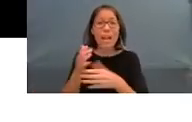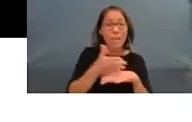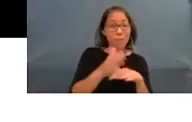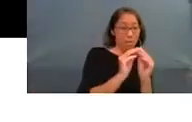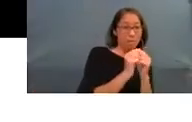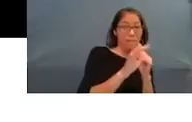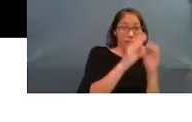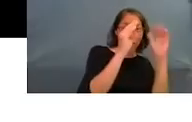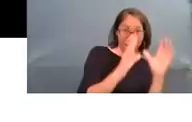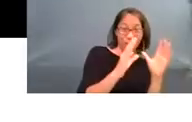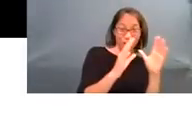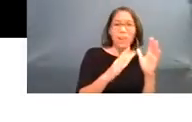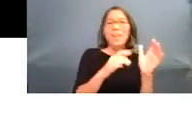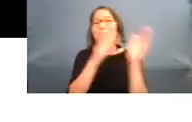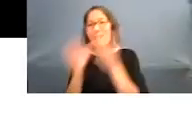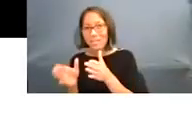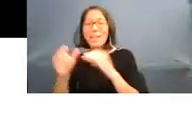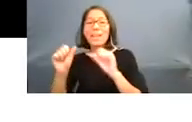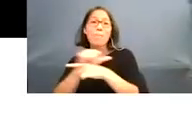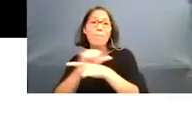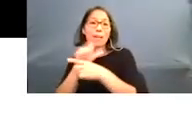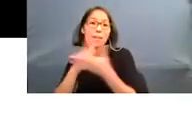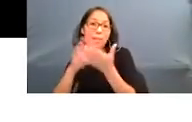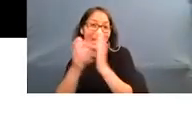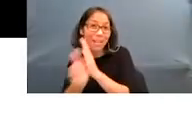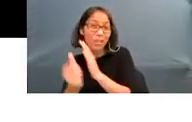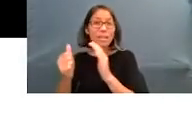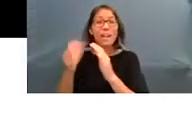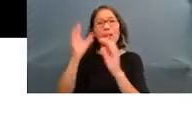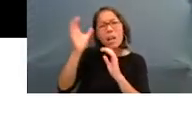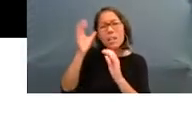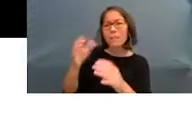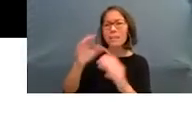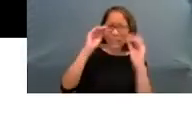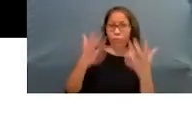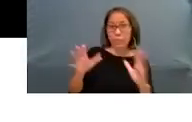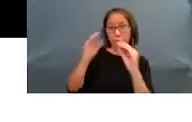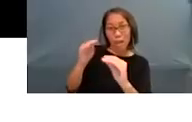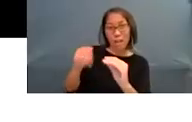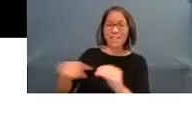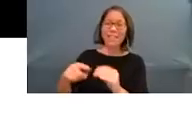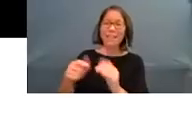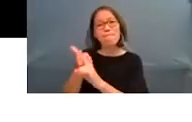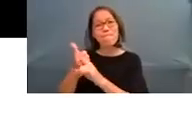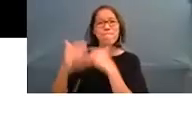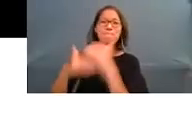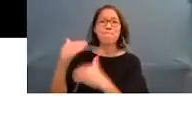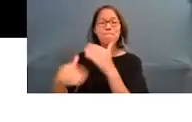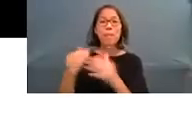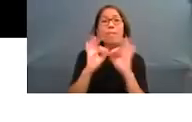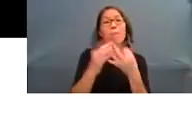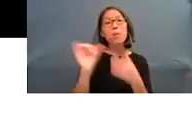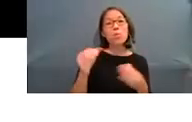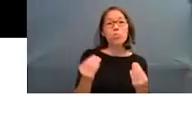of the skills and concepts that have been taught by the teacher. Families will be offered also flexibility